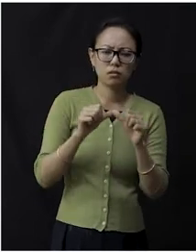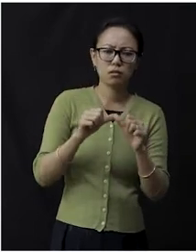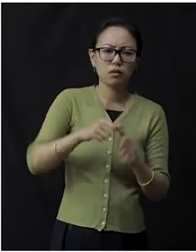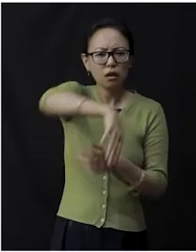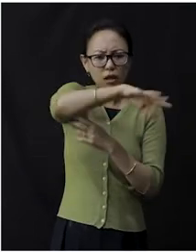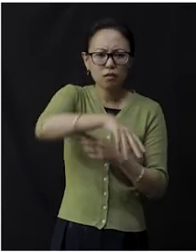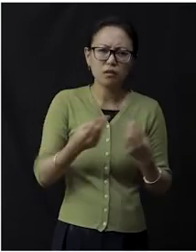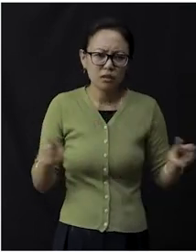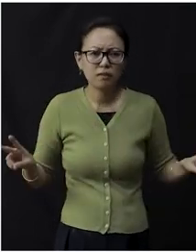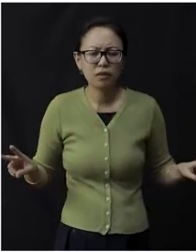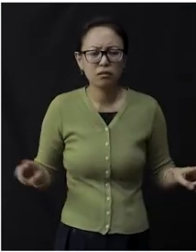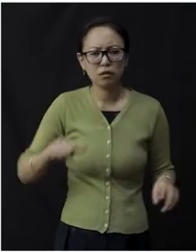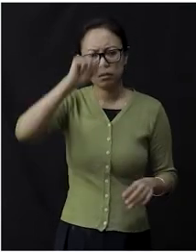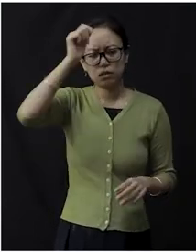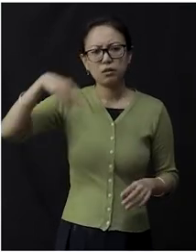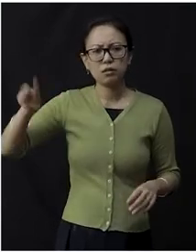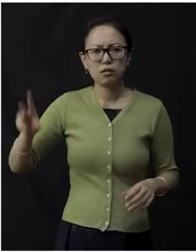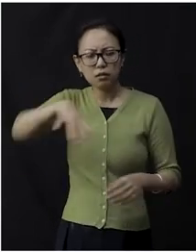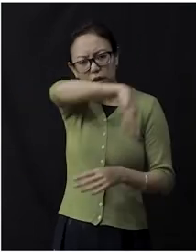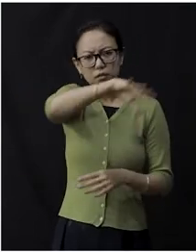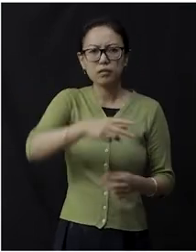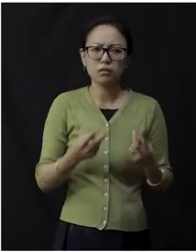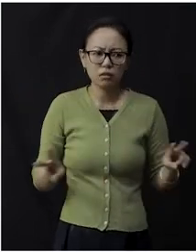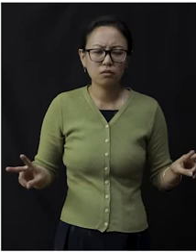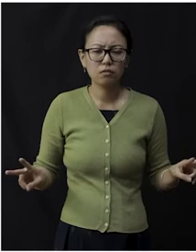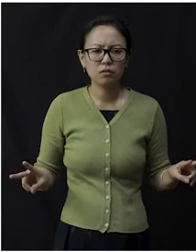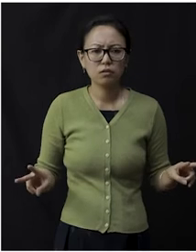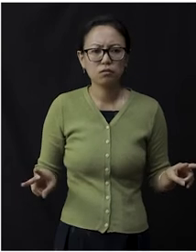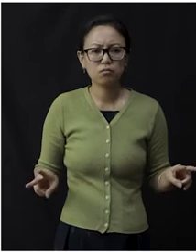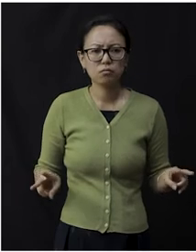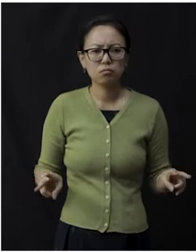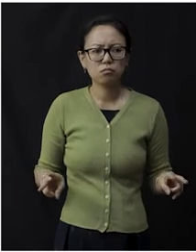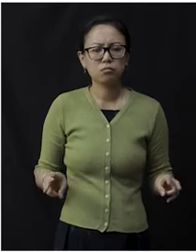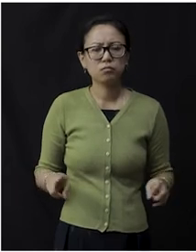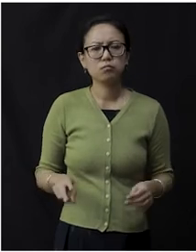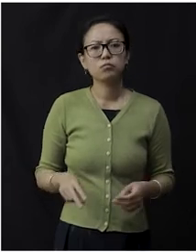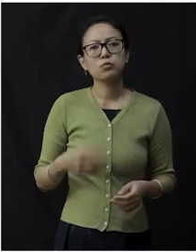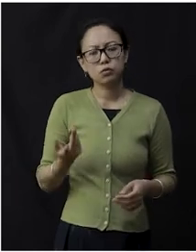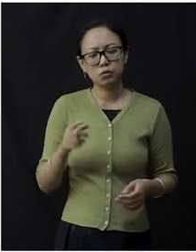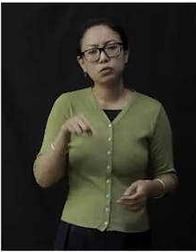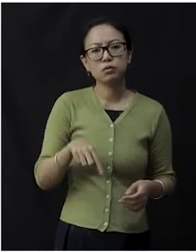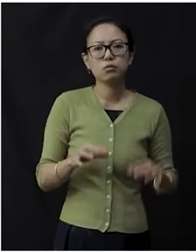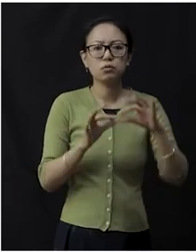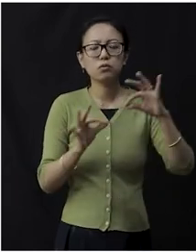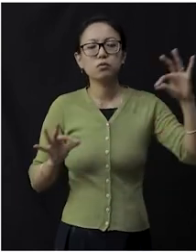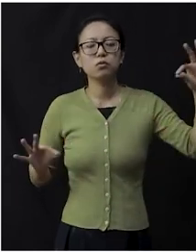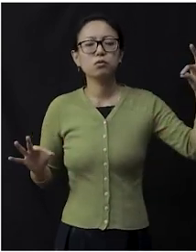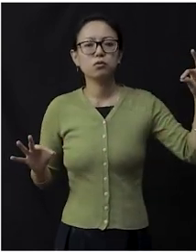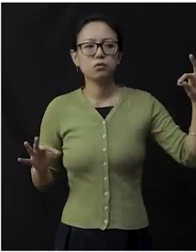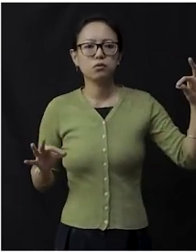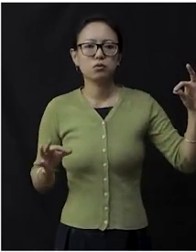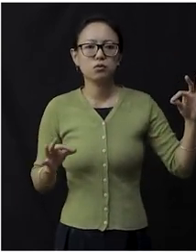this magic, or it's a story behind how the elephant got its trunk? So this picture is of